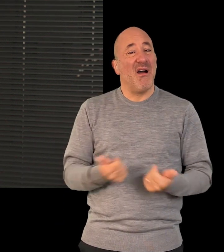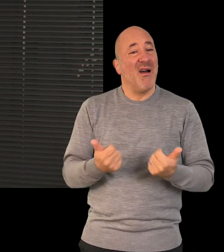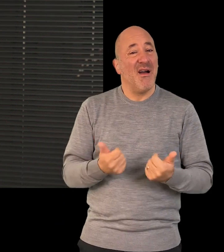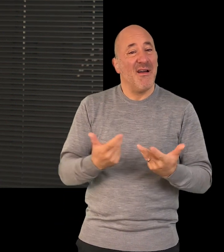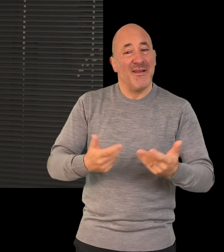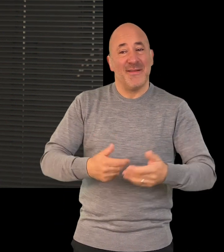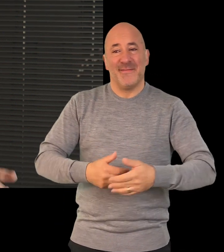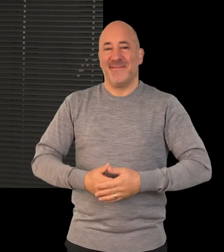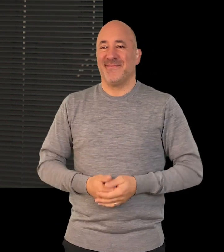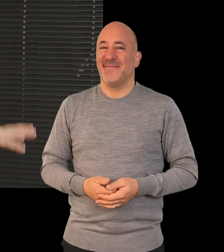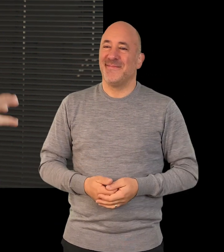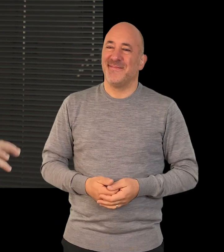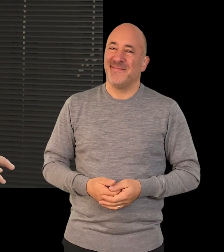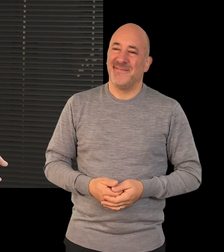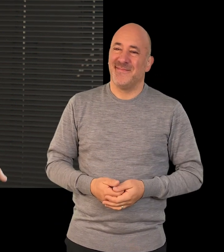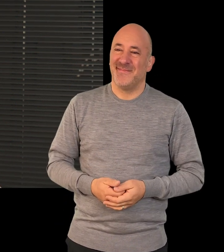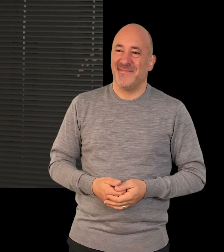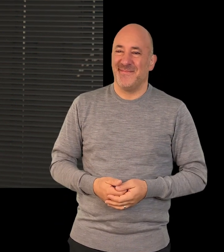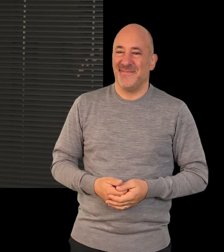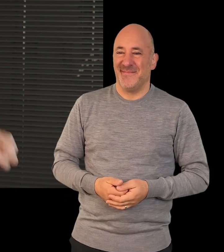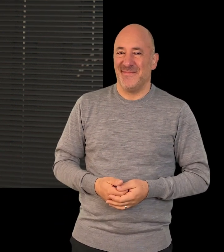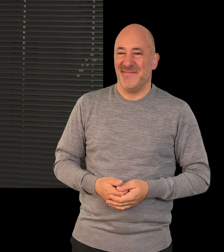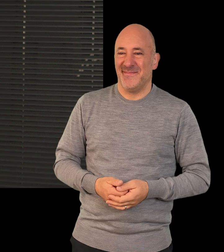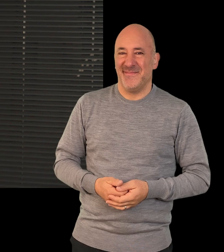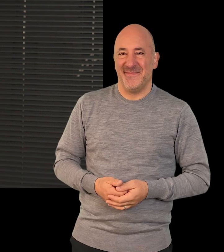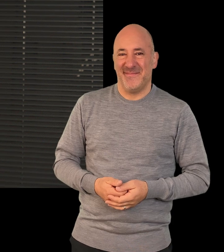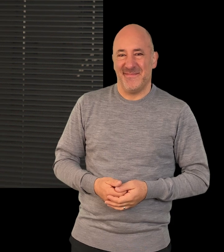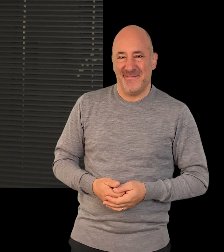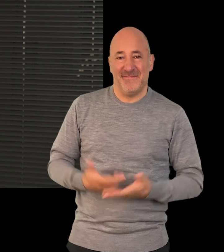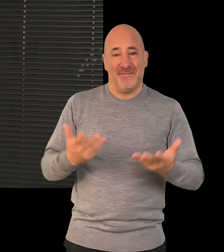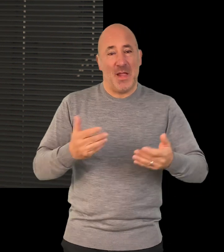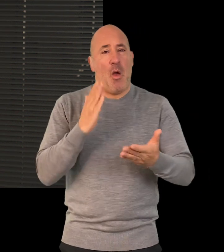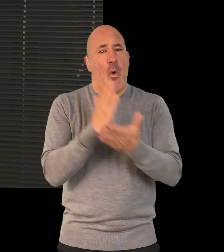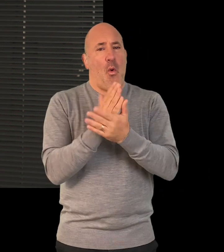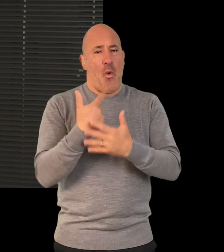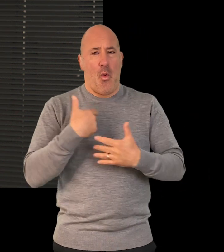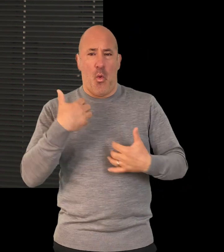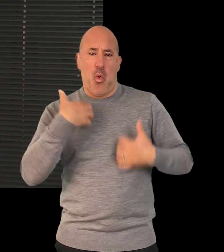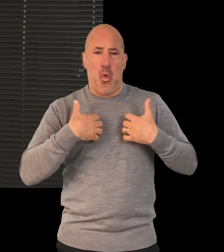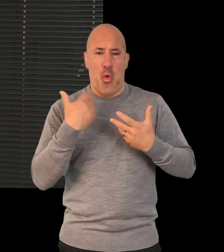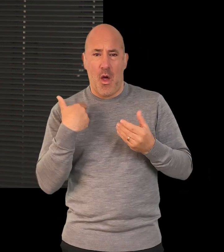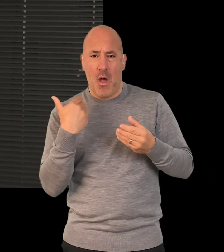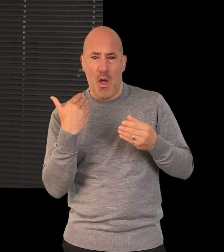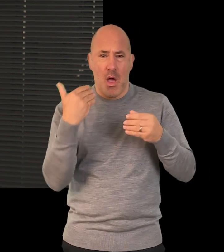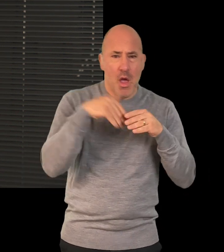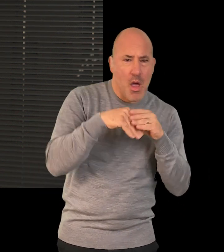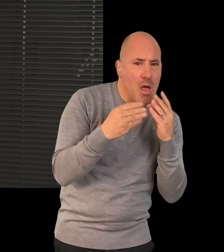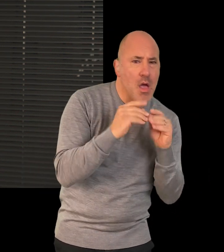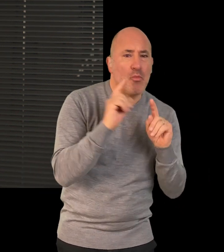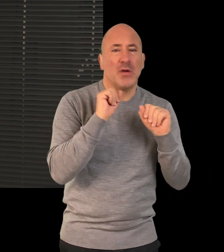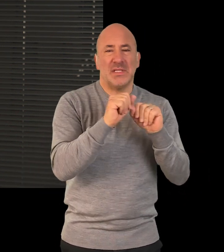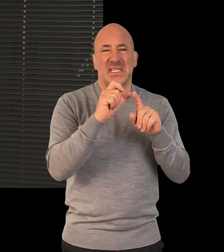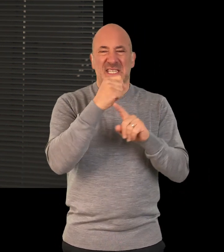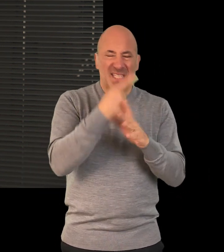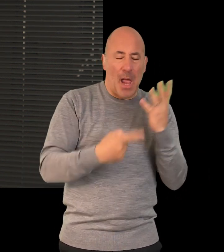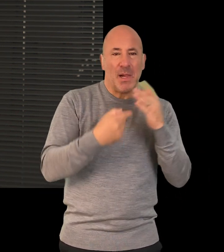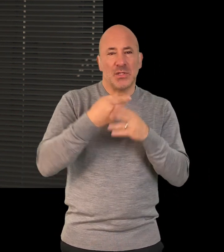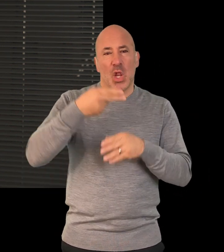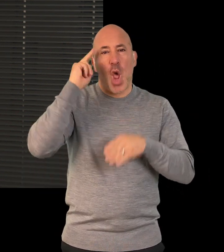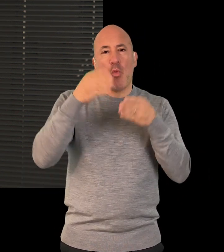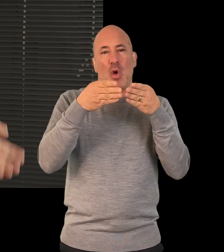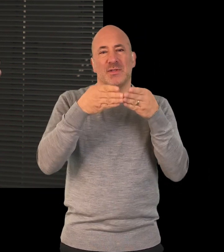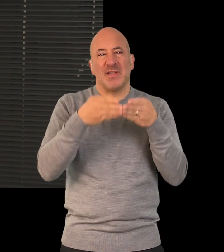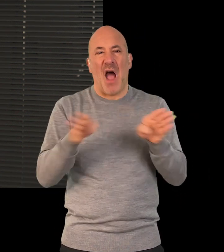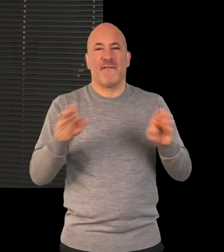Now I definitely feel much less worried about that. And actually I'm really interested in leaning into and